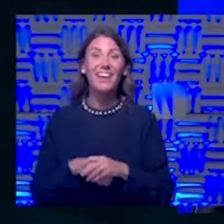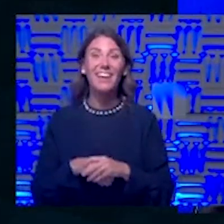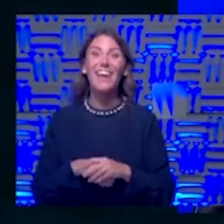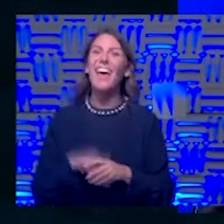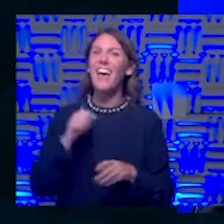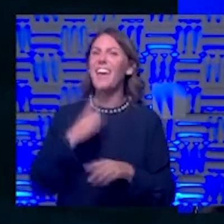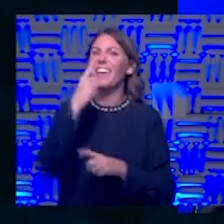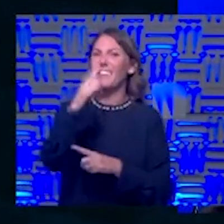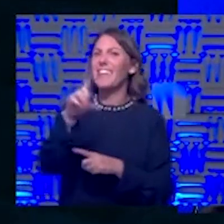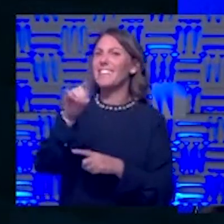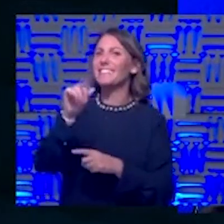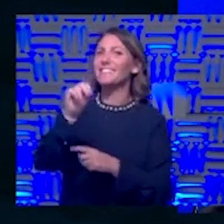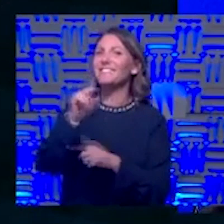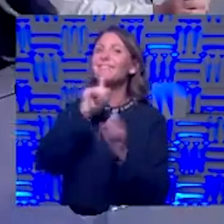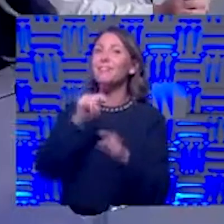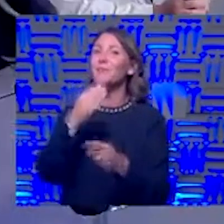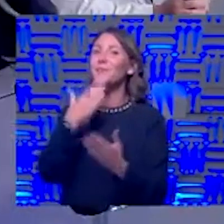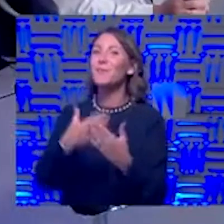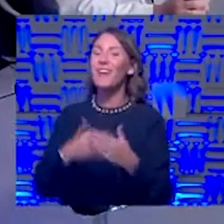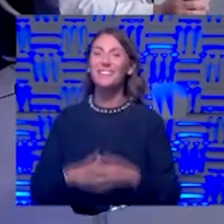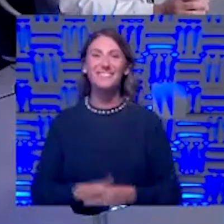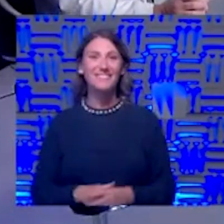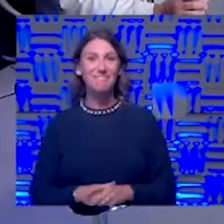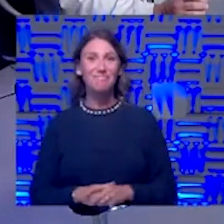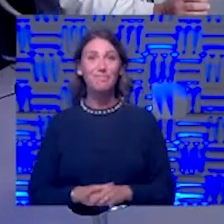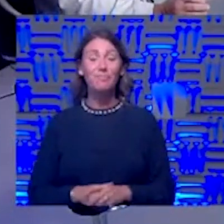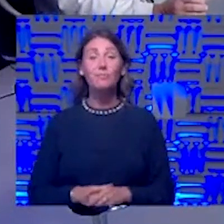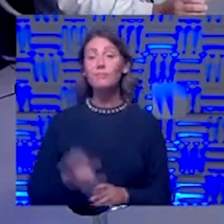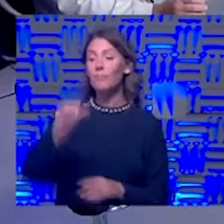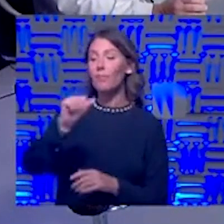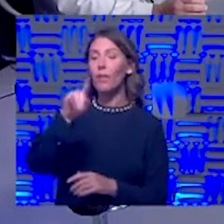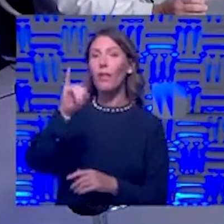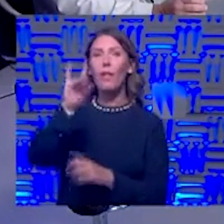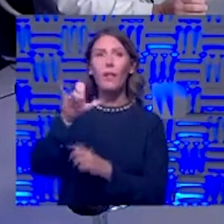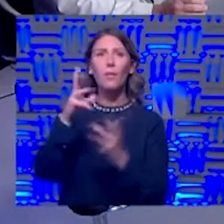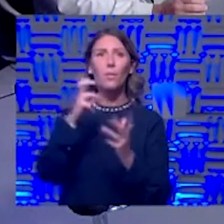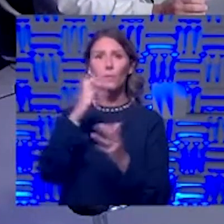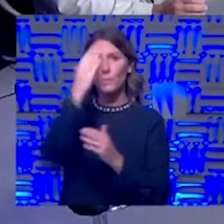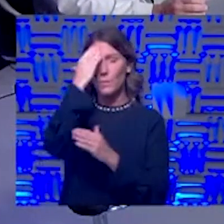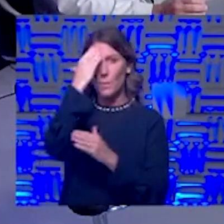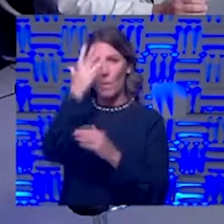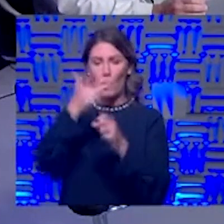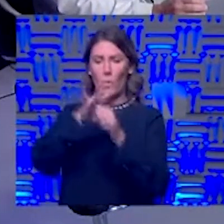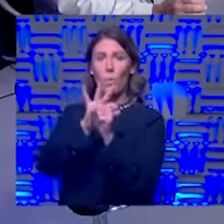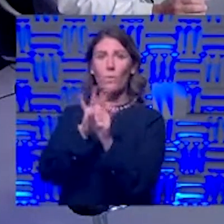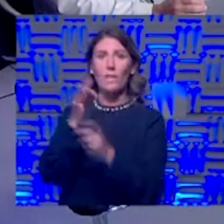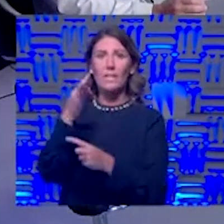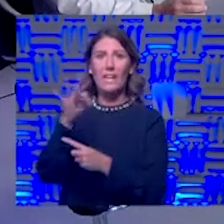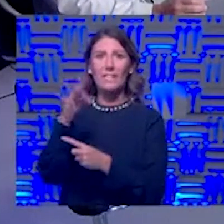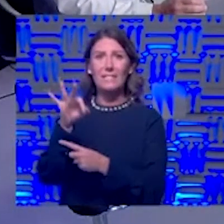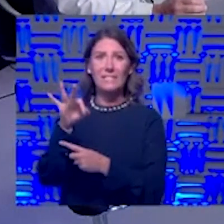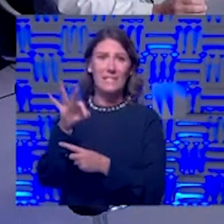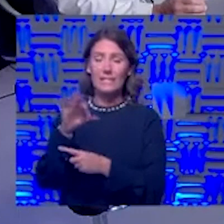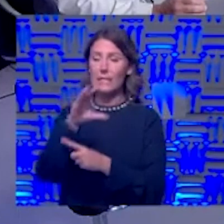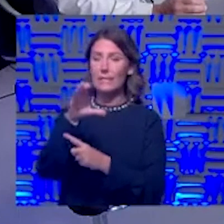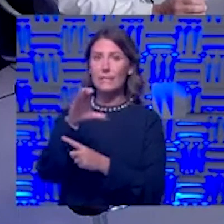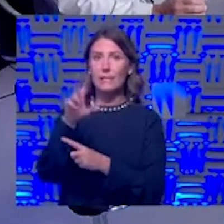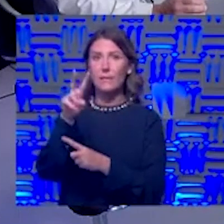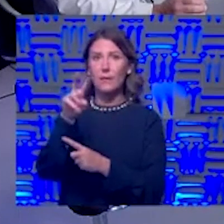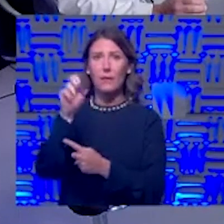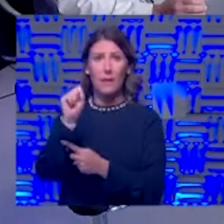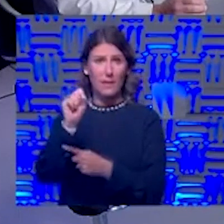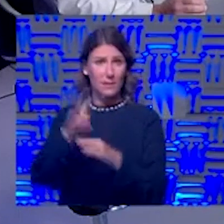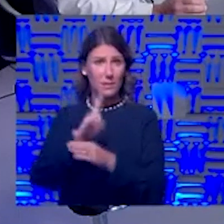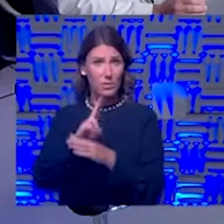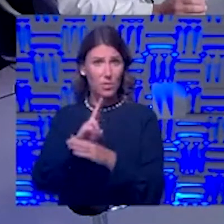that very well. All right. Allie wants to know, do you know what COVID-19 test CVS is using? Do you know if it